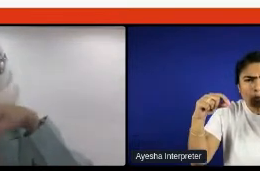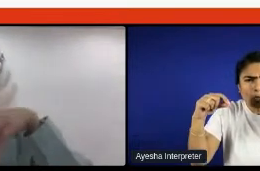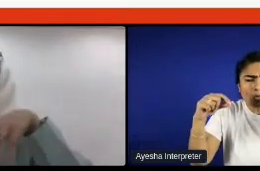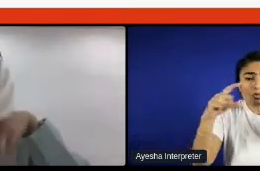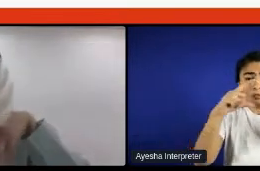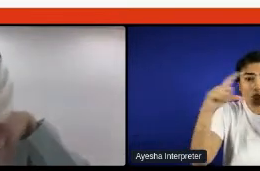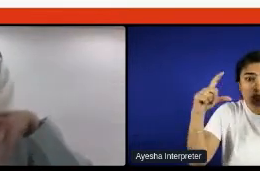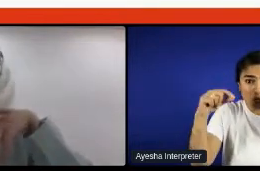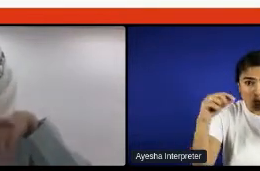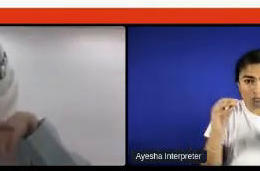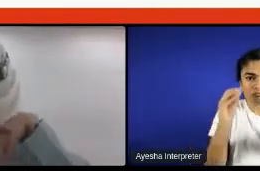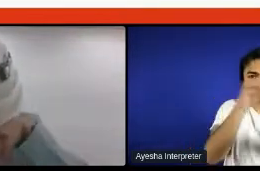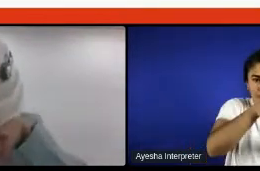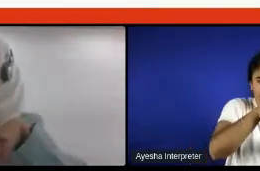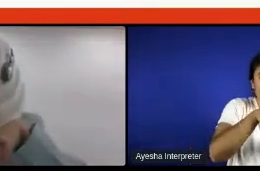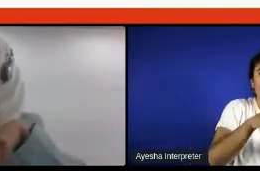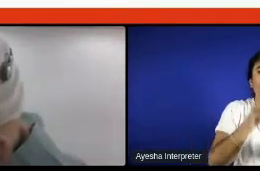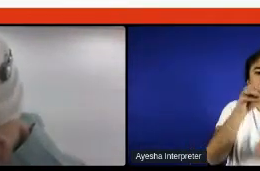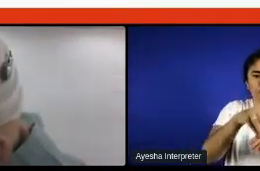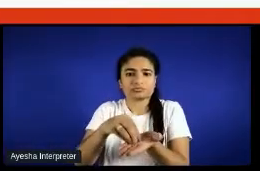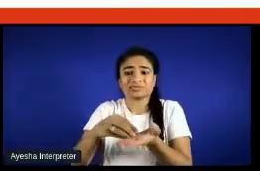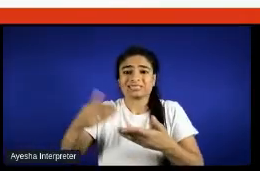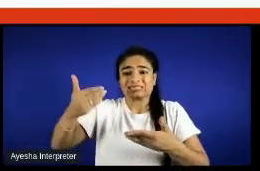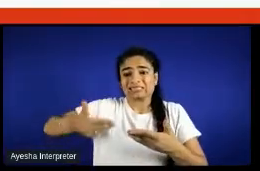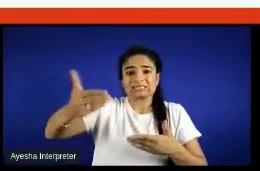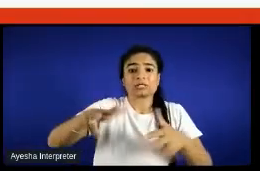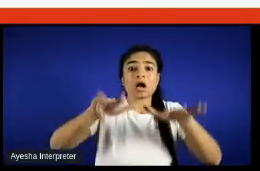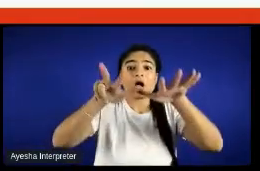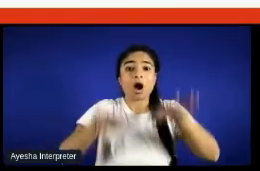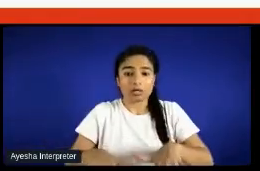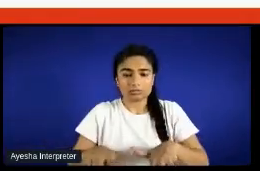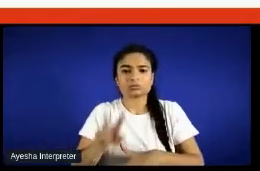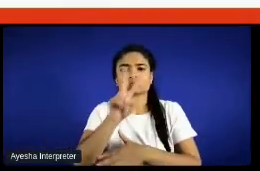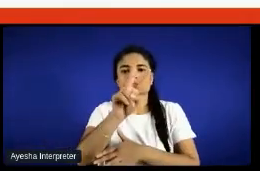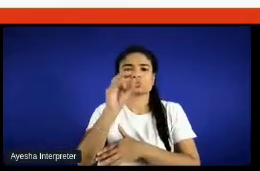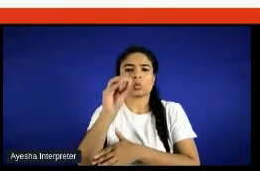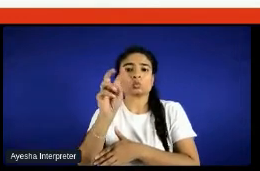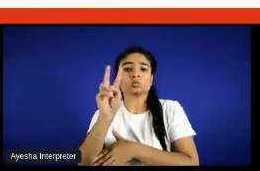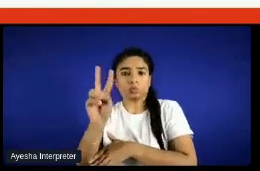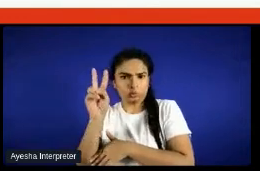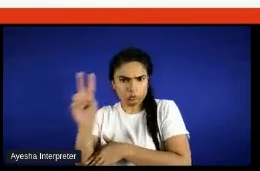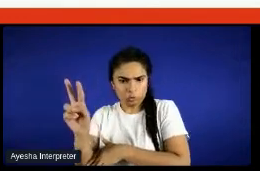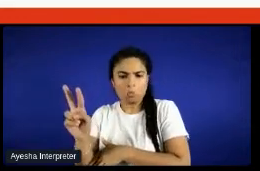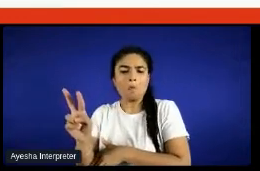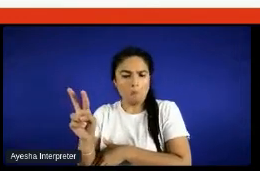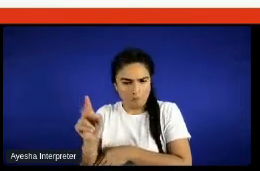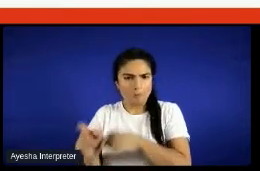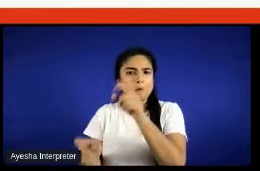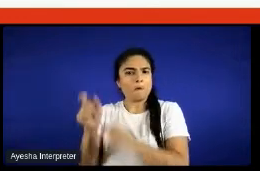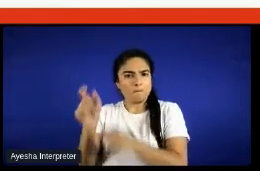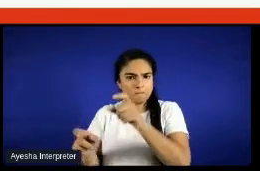receive during the August 2022. Next.